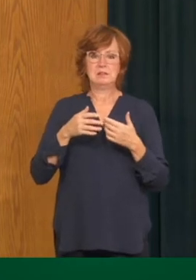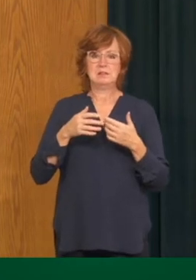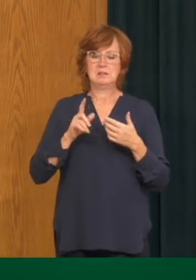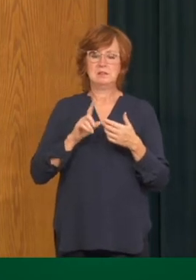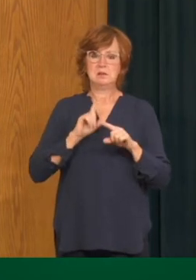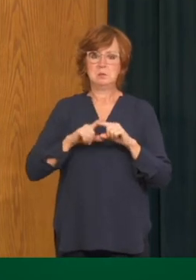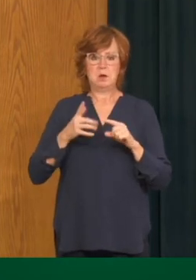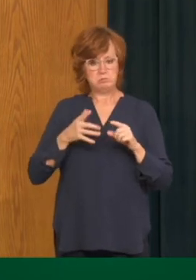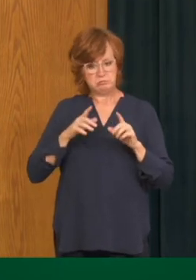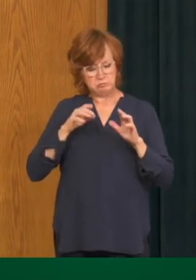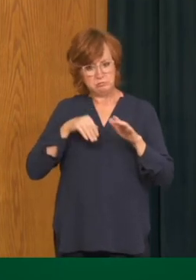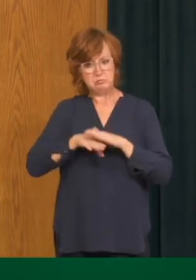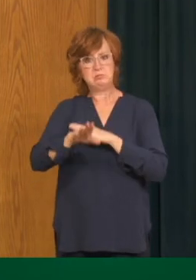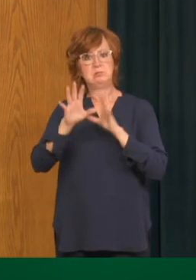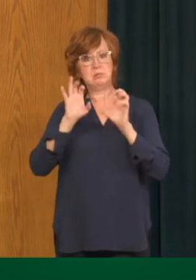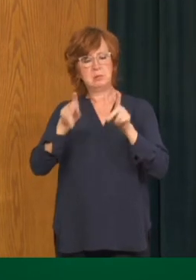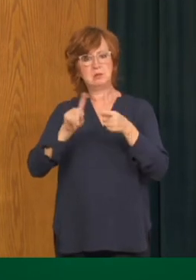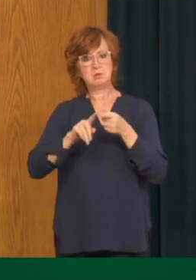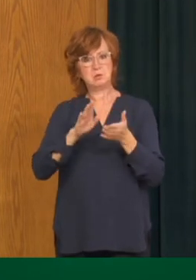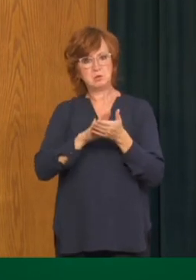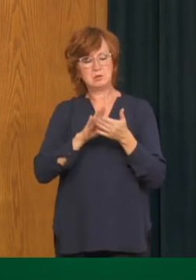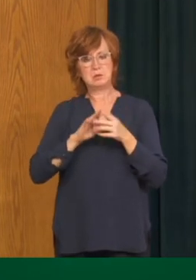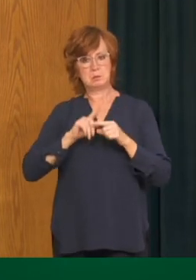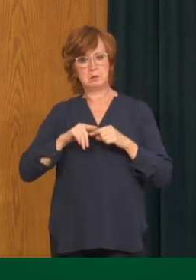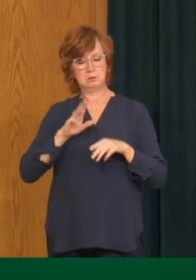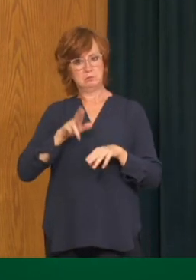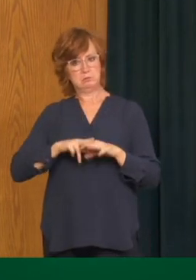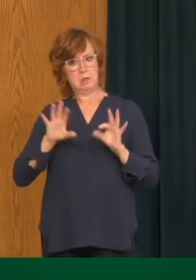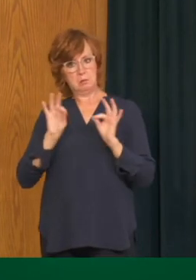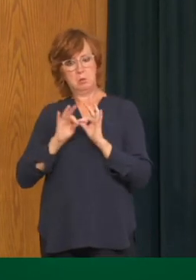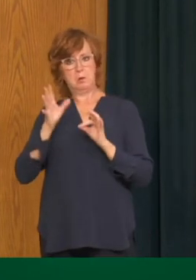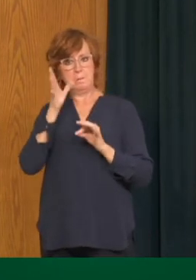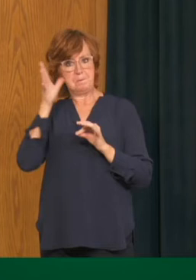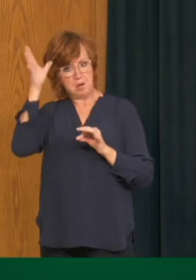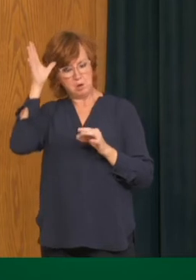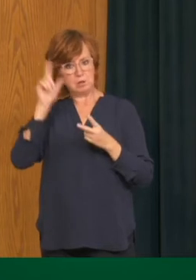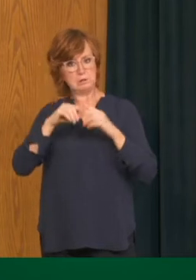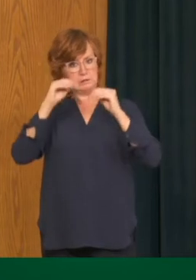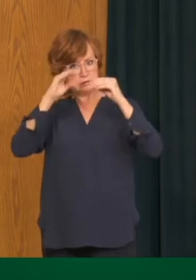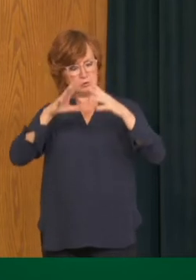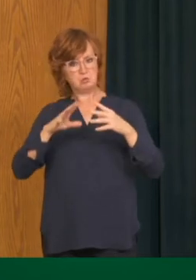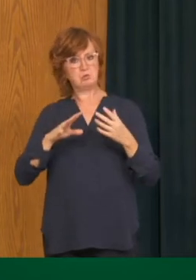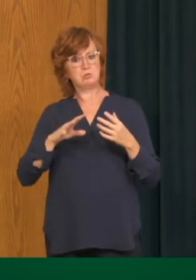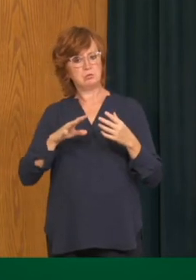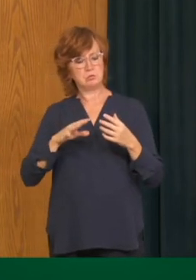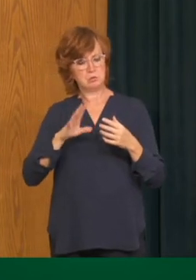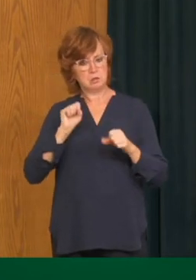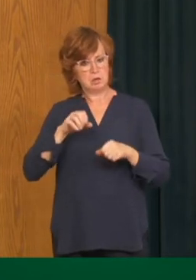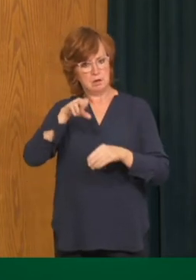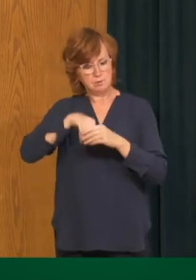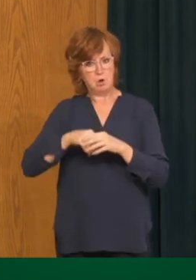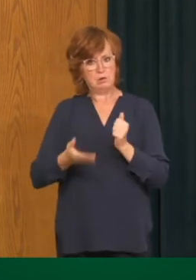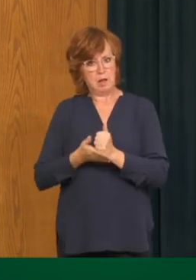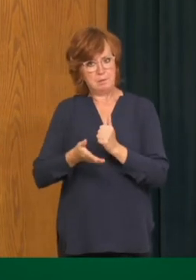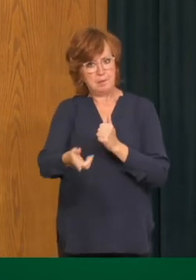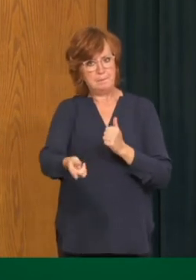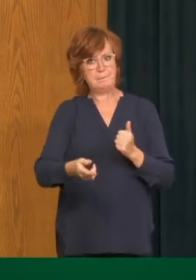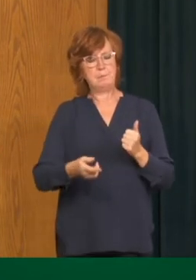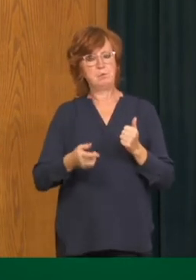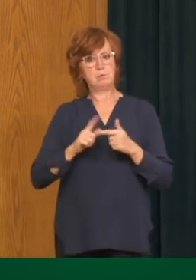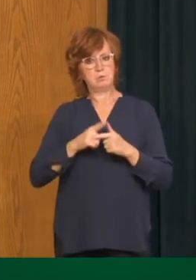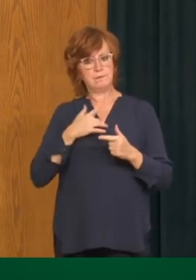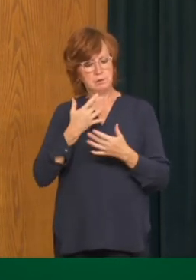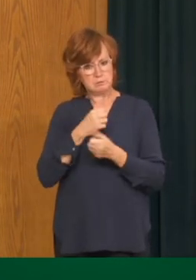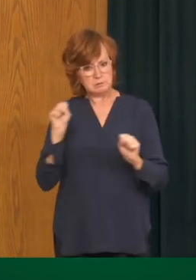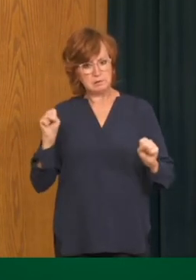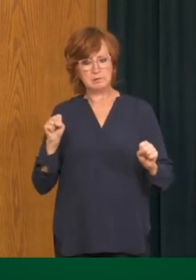feel confident that they can return to school safely. That's why we are providing more resources. That's why we are providing more